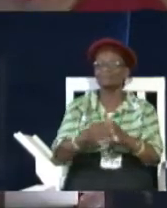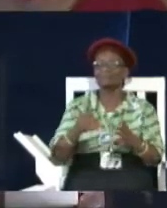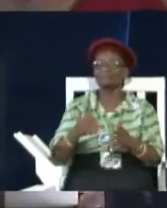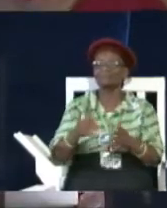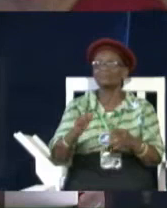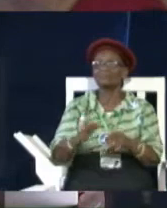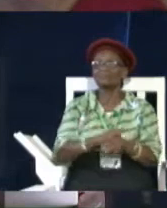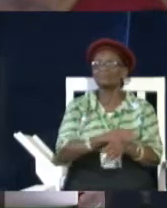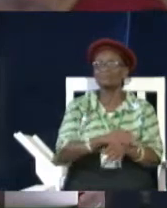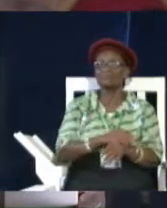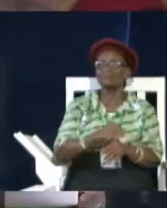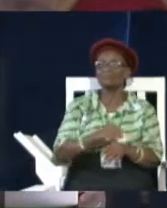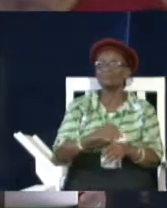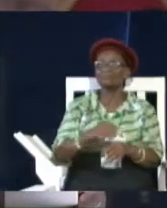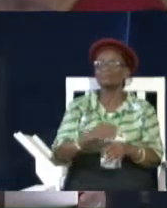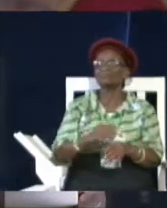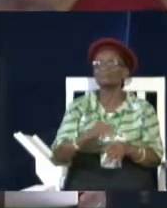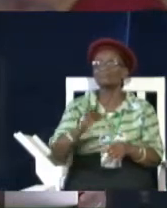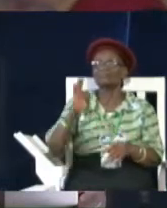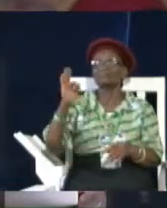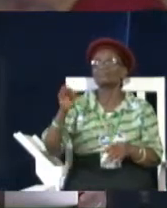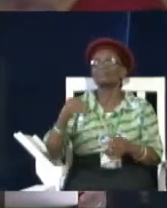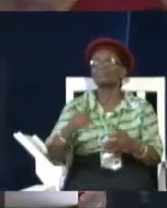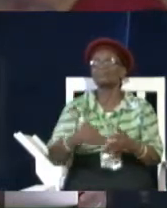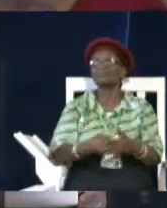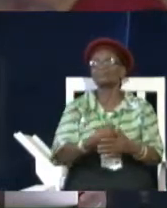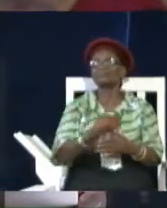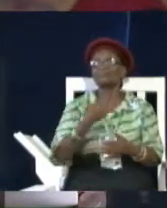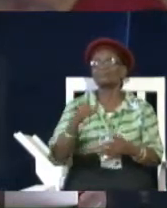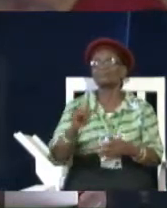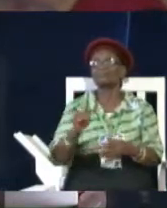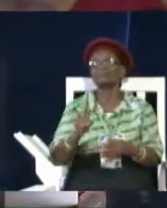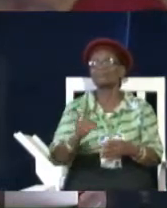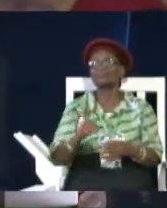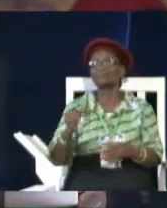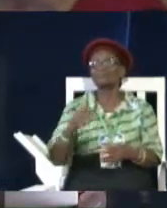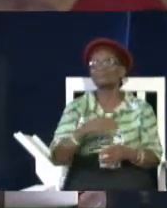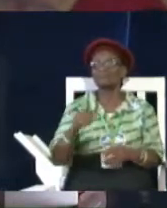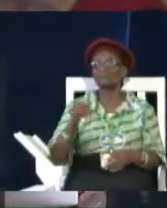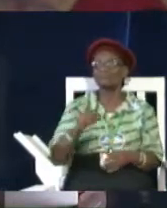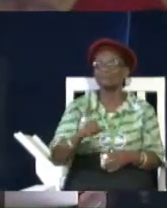And they all had a dose